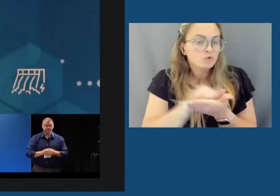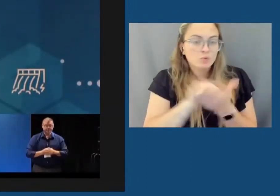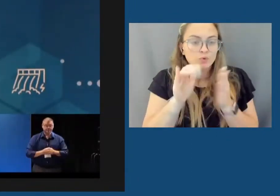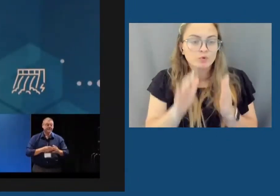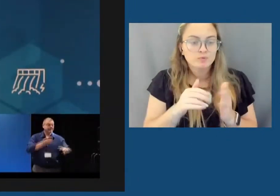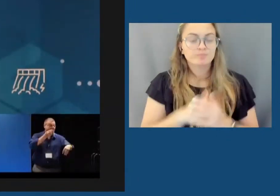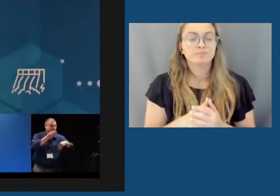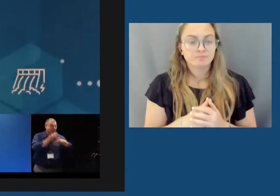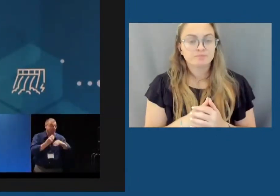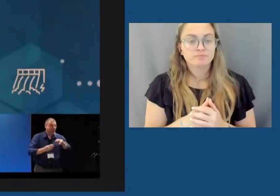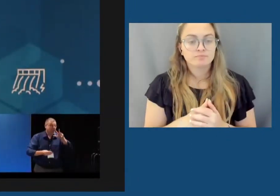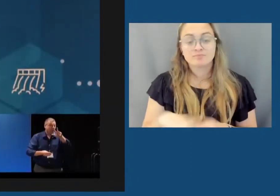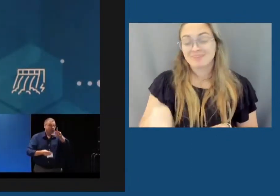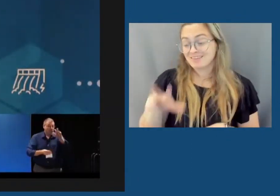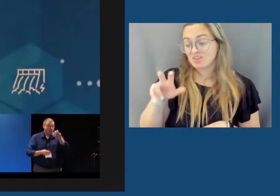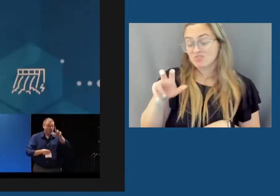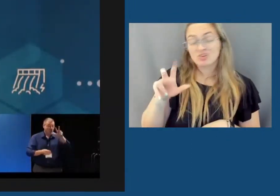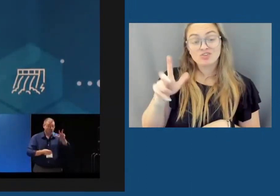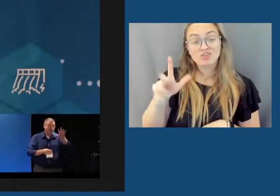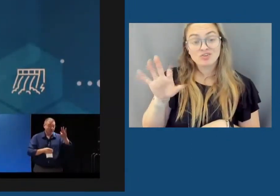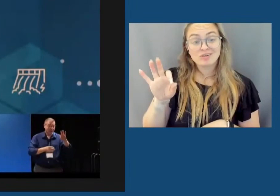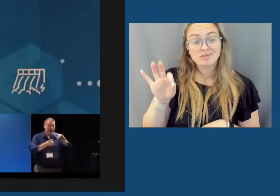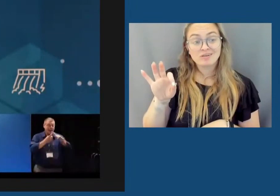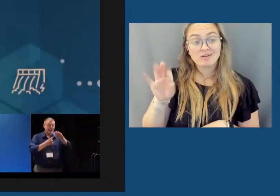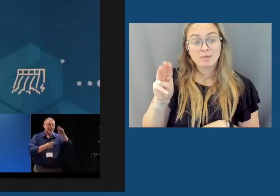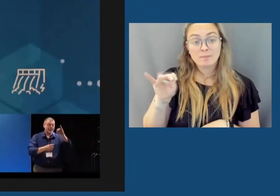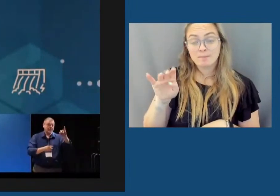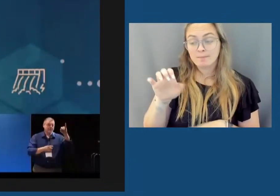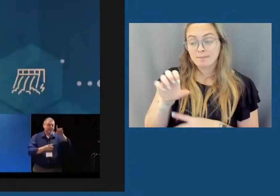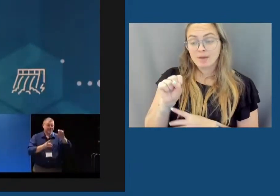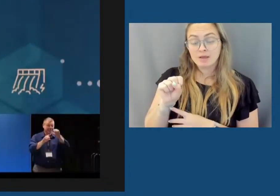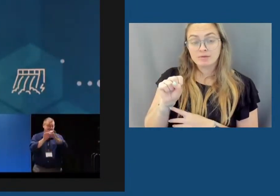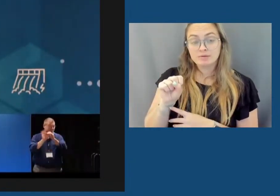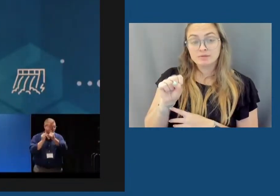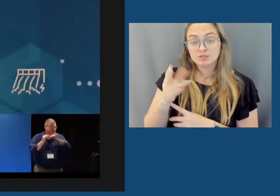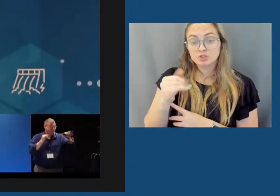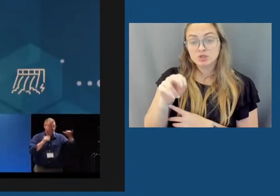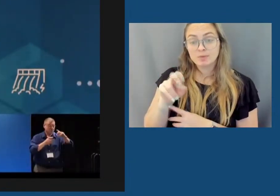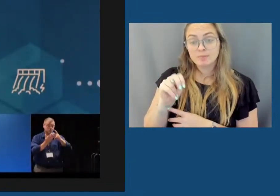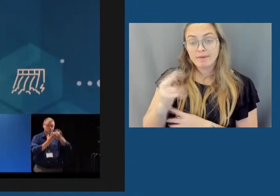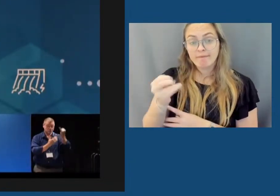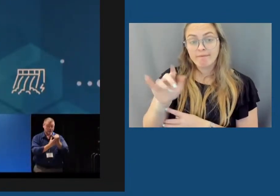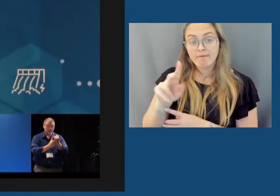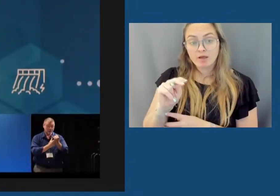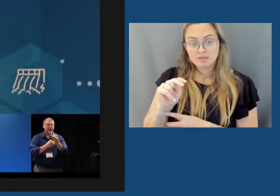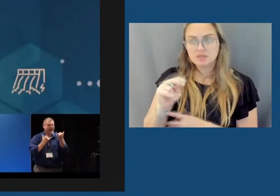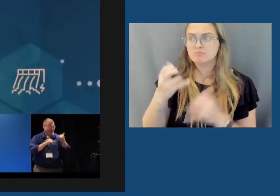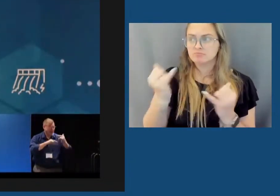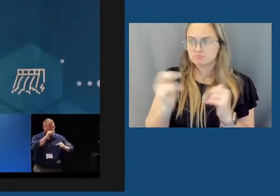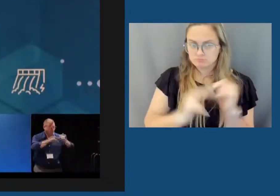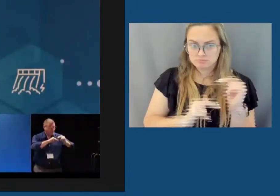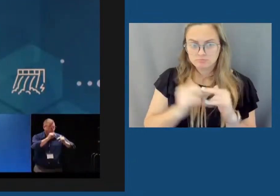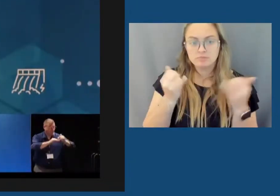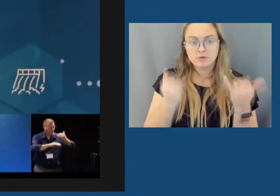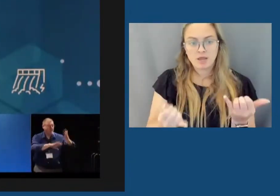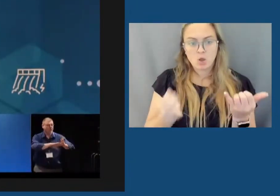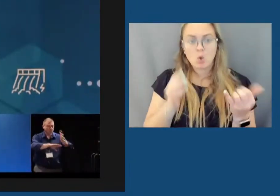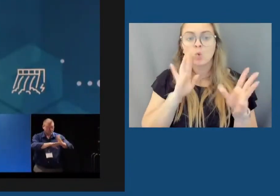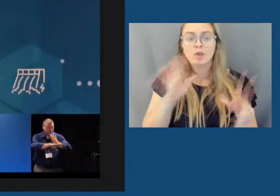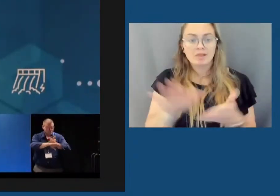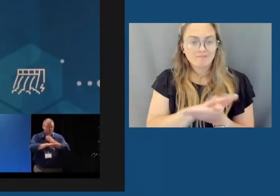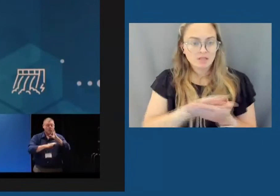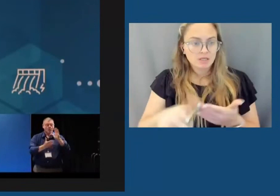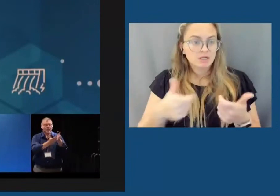that, the 339-mile Champlain-Hudson Power Express project is under construction and will deliver clean